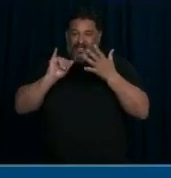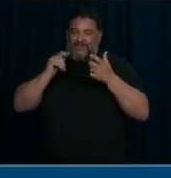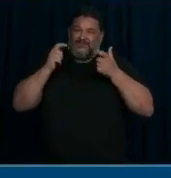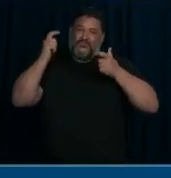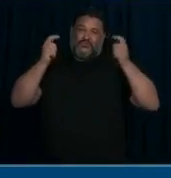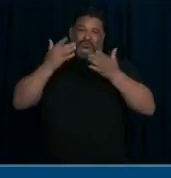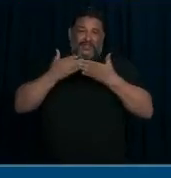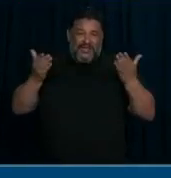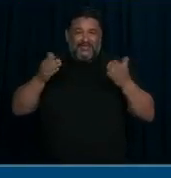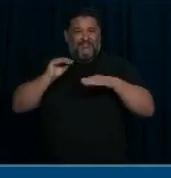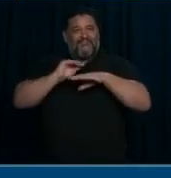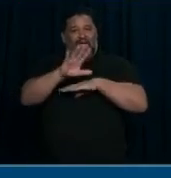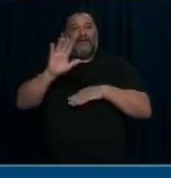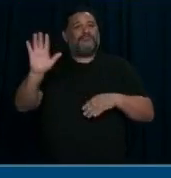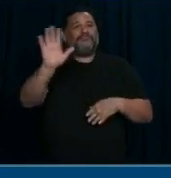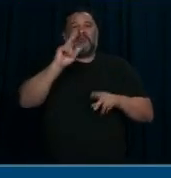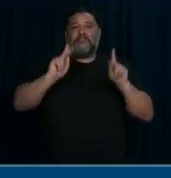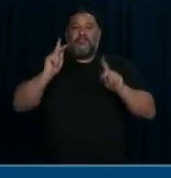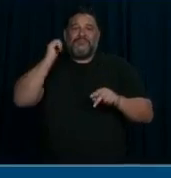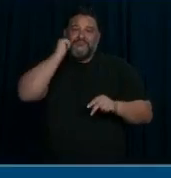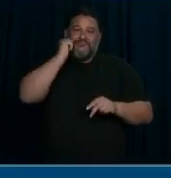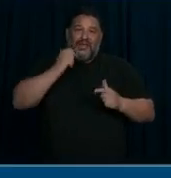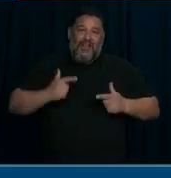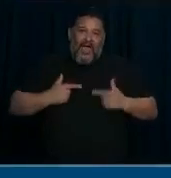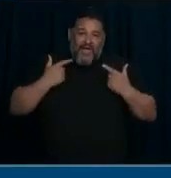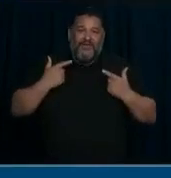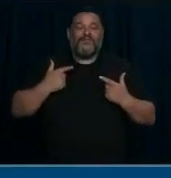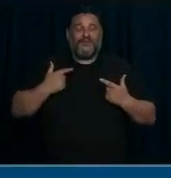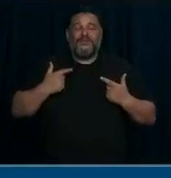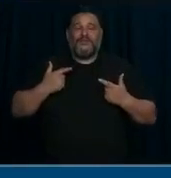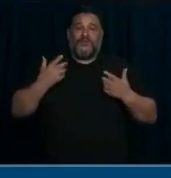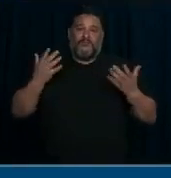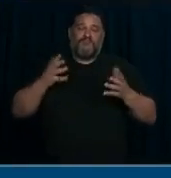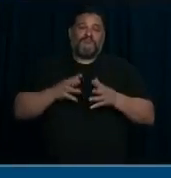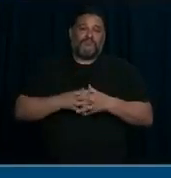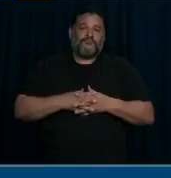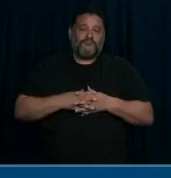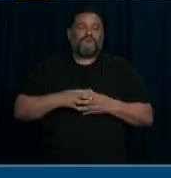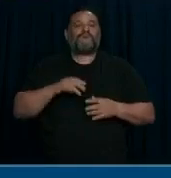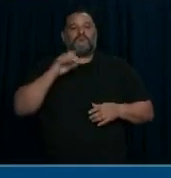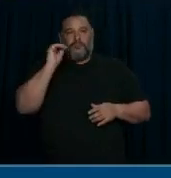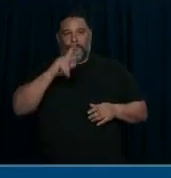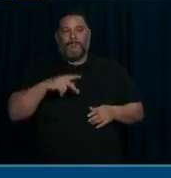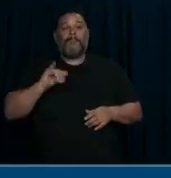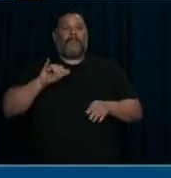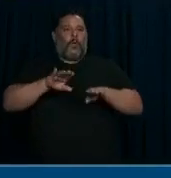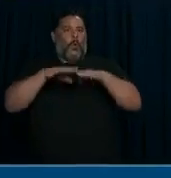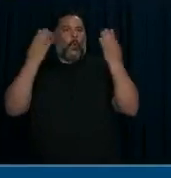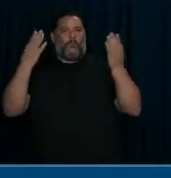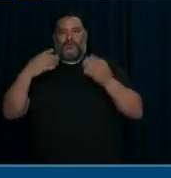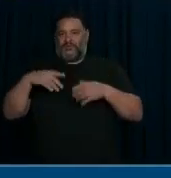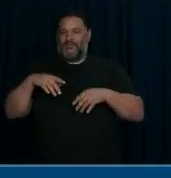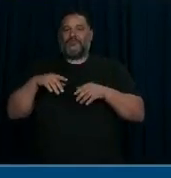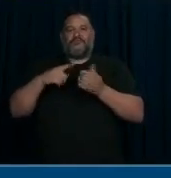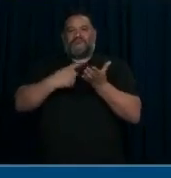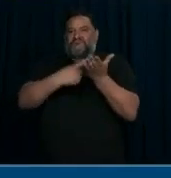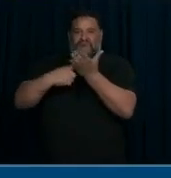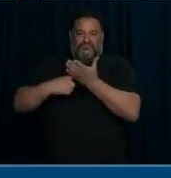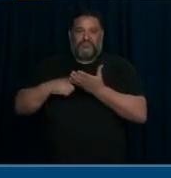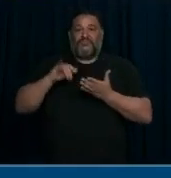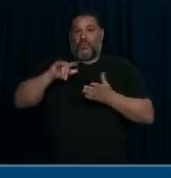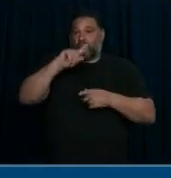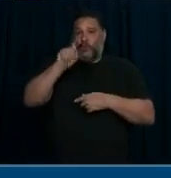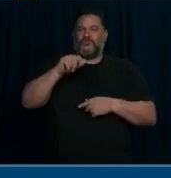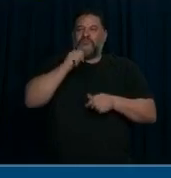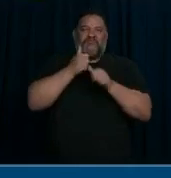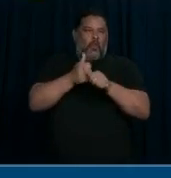that affect the daily lives of the people that I've spoken to. So this is somewhat of an open forum on each of these questions. We're not going to go in order, but if any of you want to